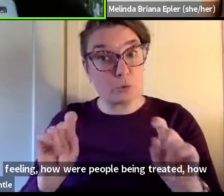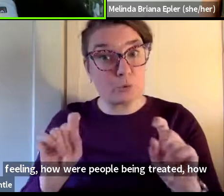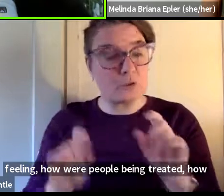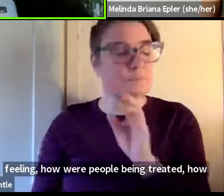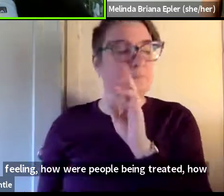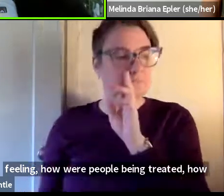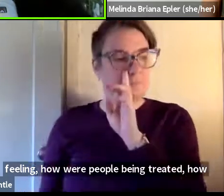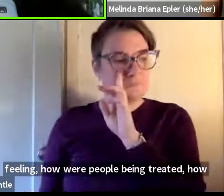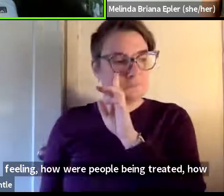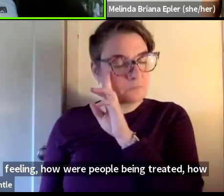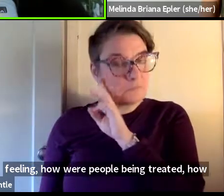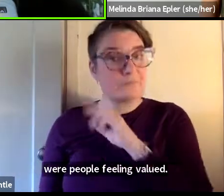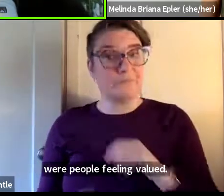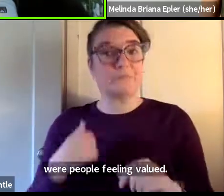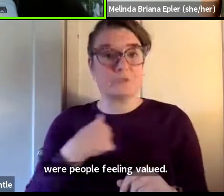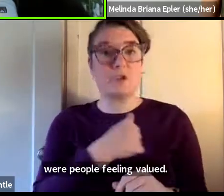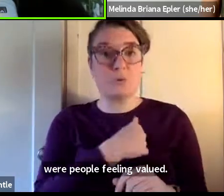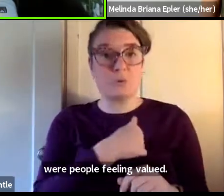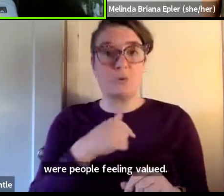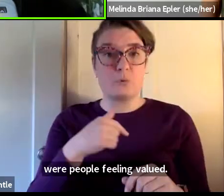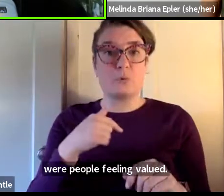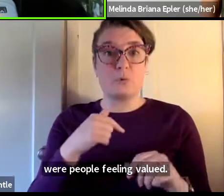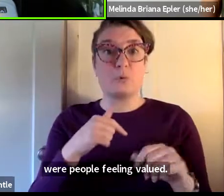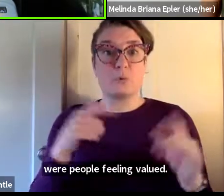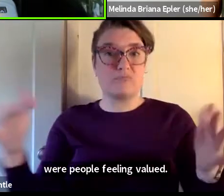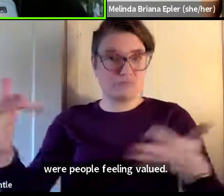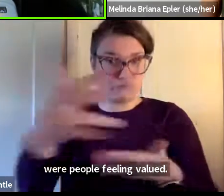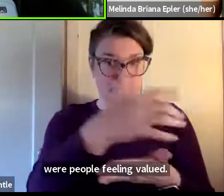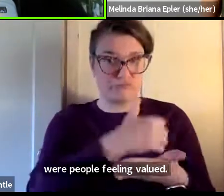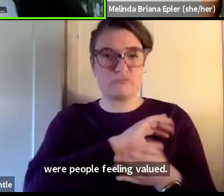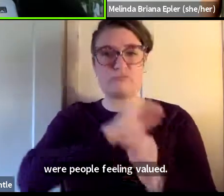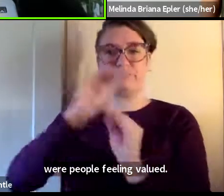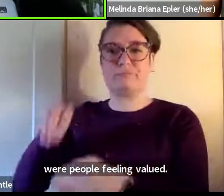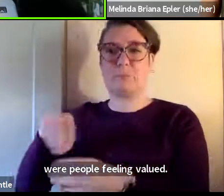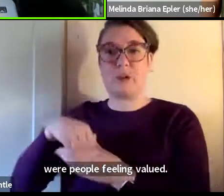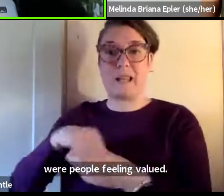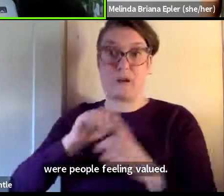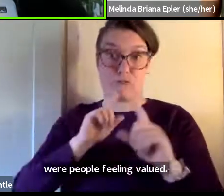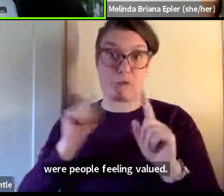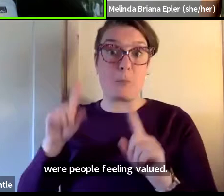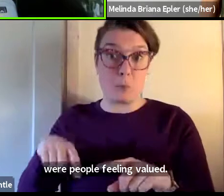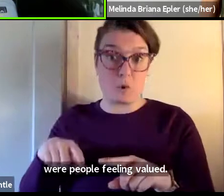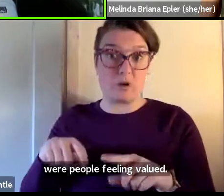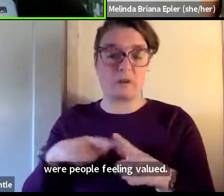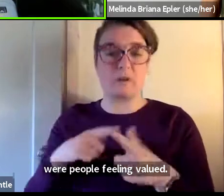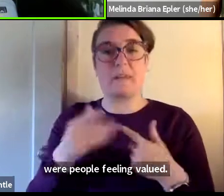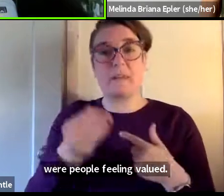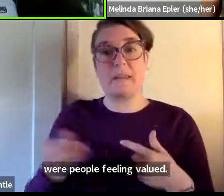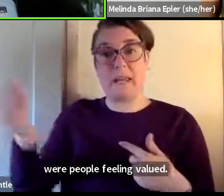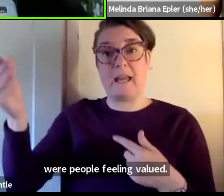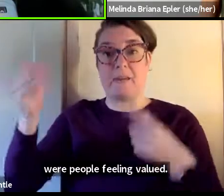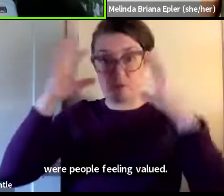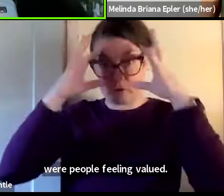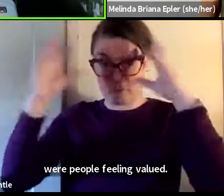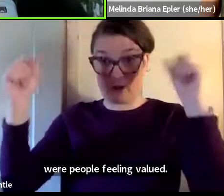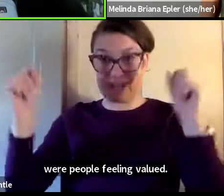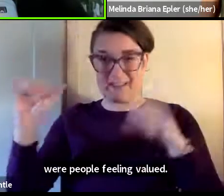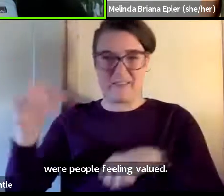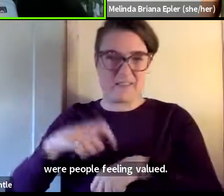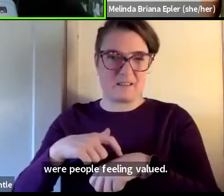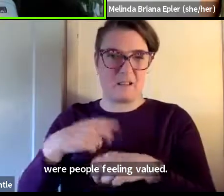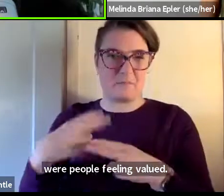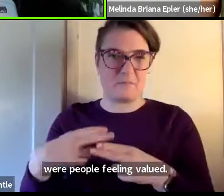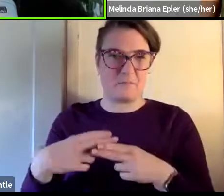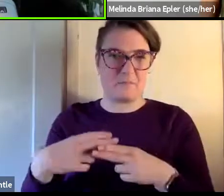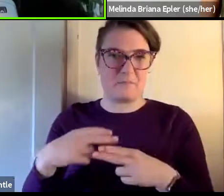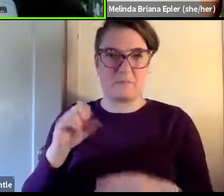And we put all those findings into a report and gave the report to the president at the time. His name